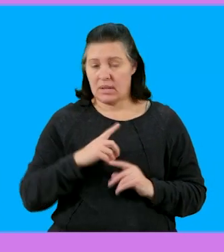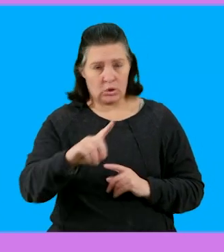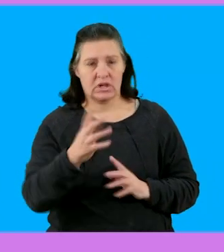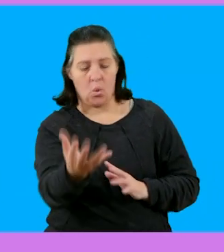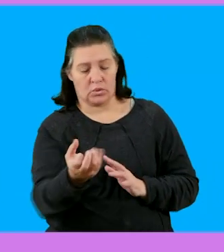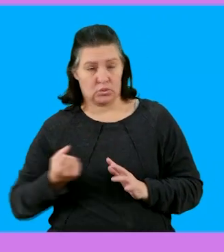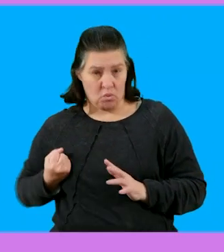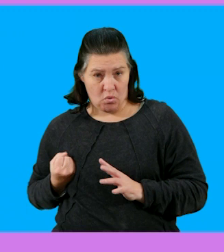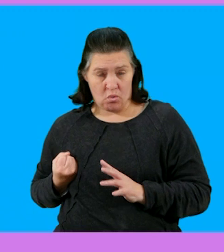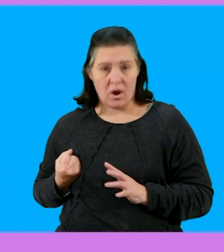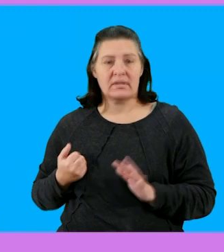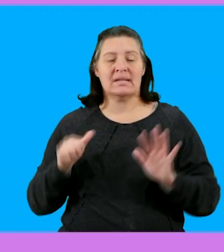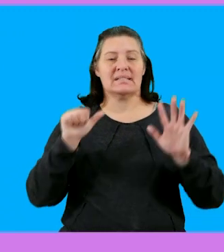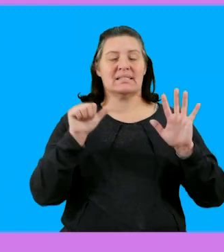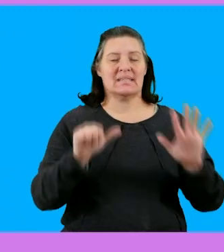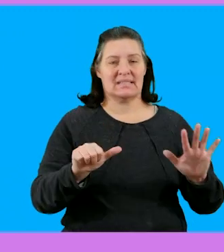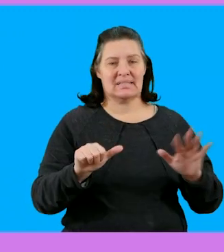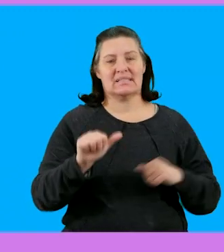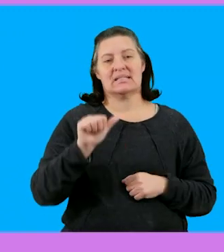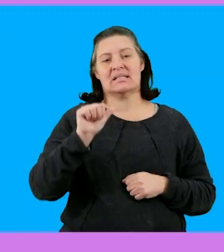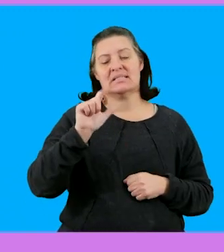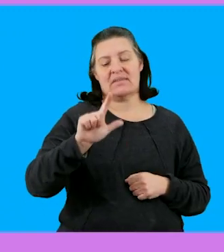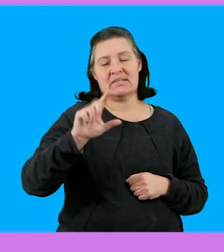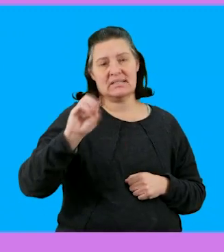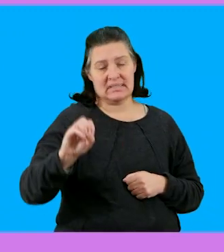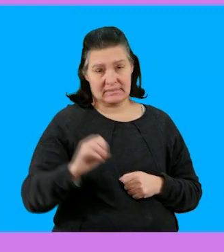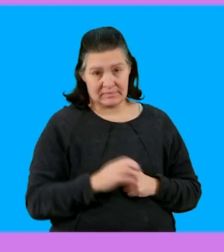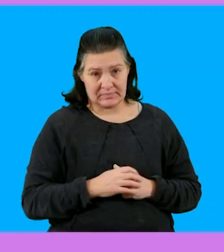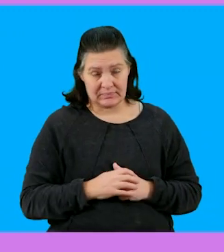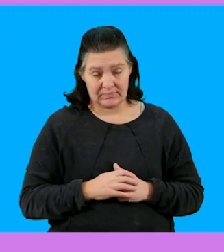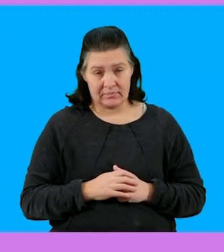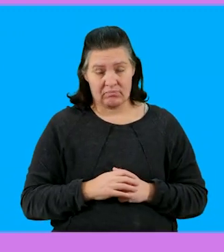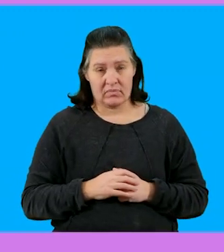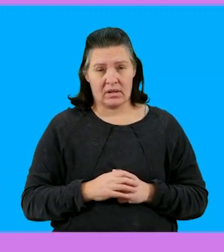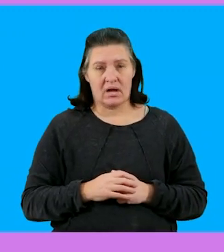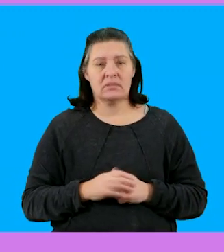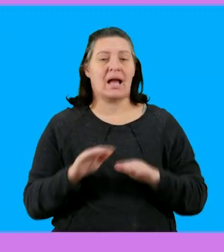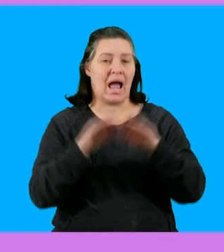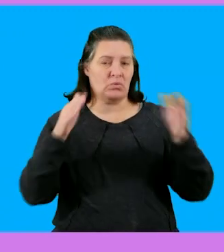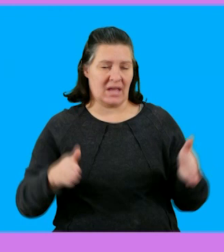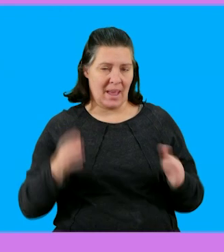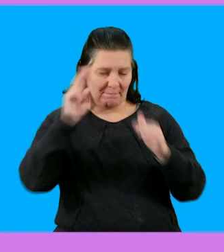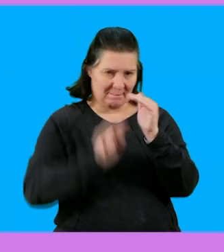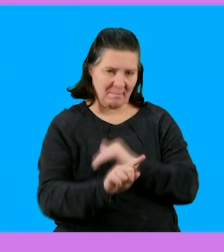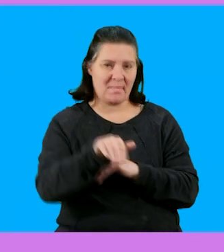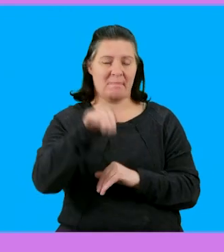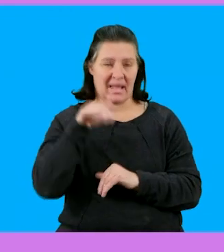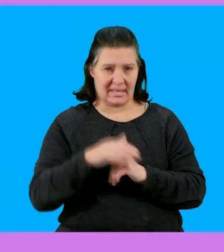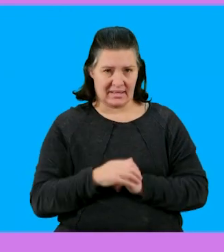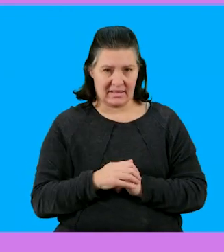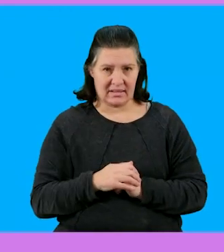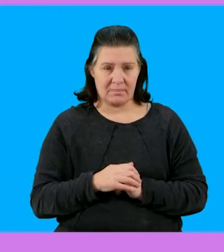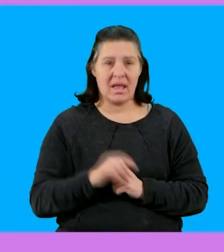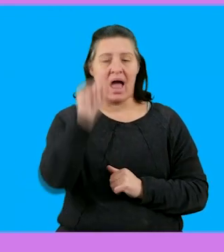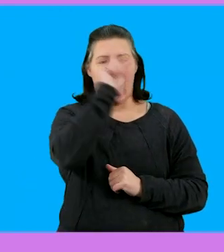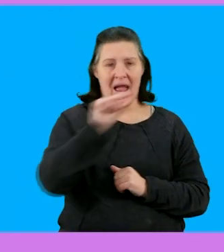a withdrawal, right? And the amount is 670 Rand. And it's also important, it's over the counter. Can you see what